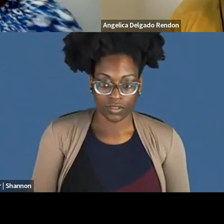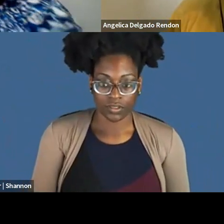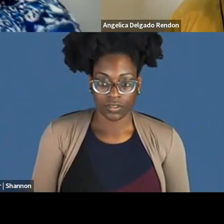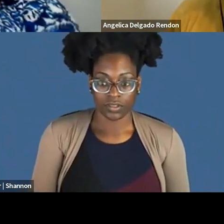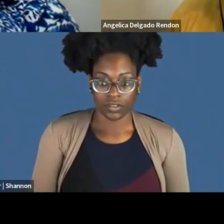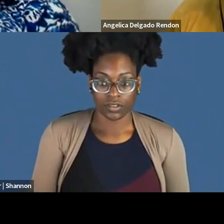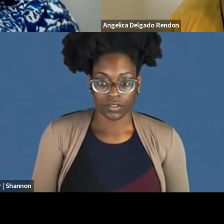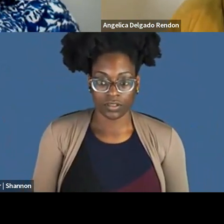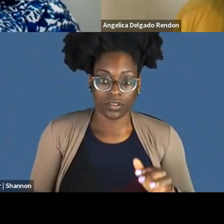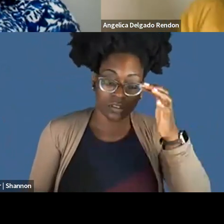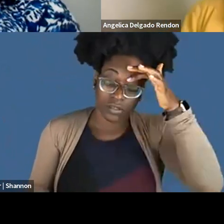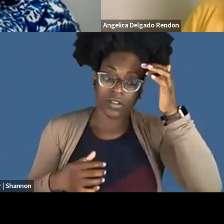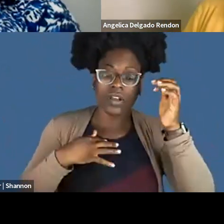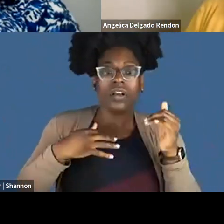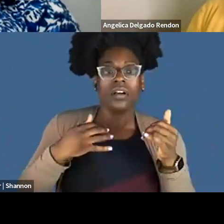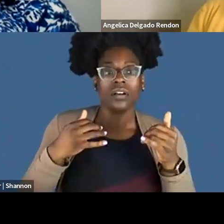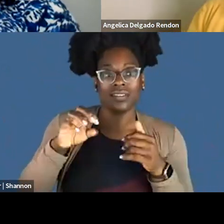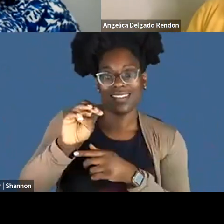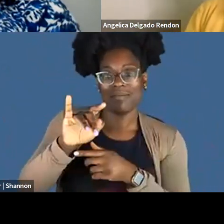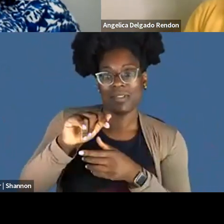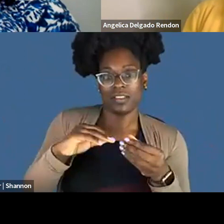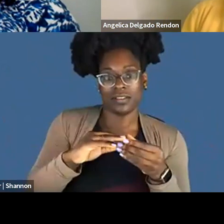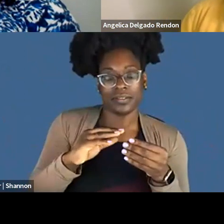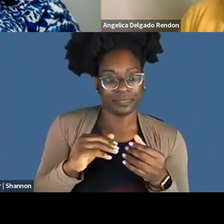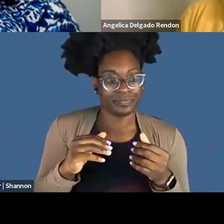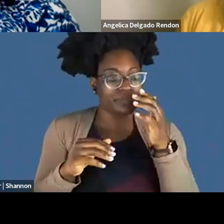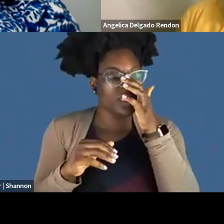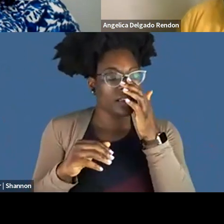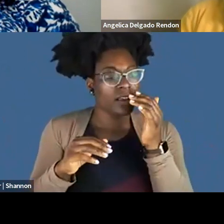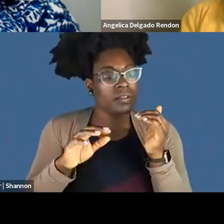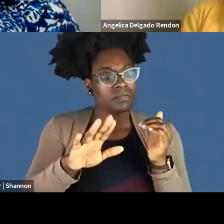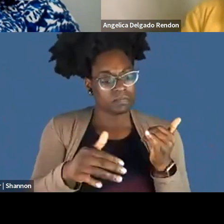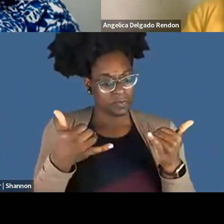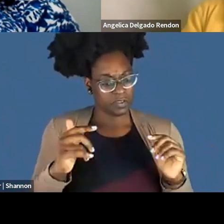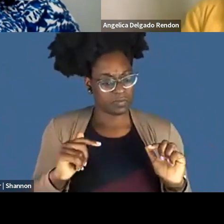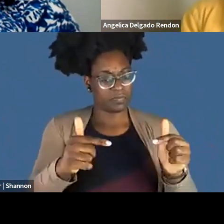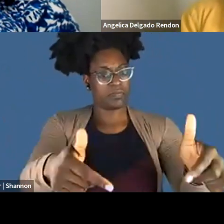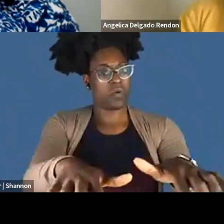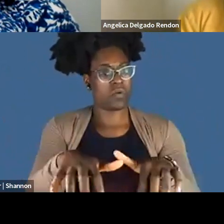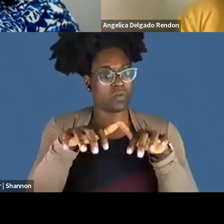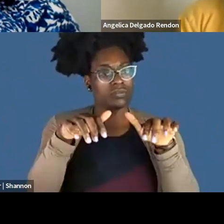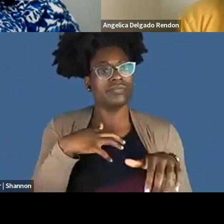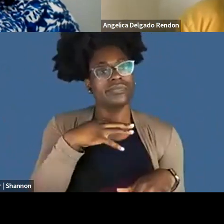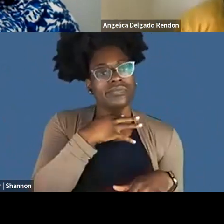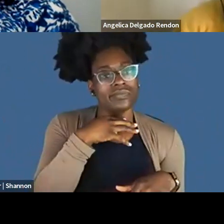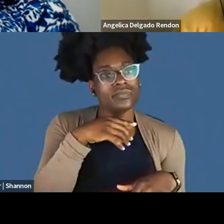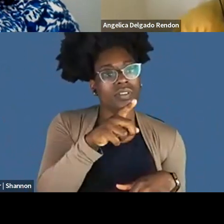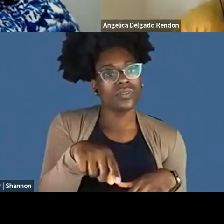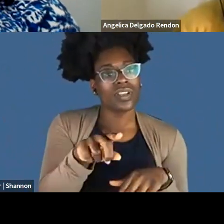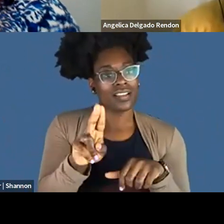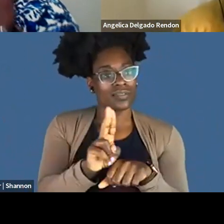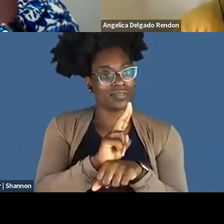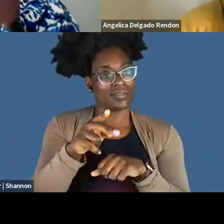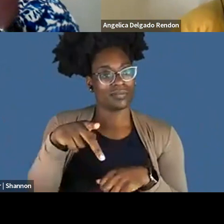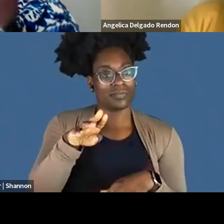using participatory budgeting in a research context? This is a really important question. And this person